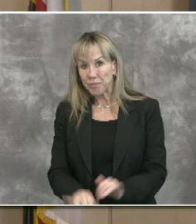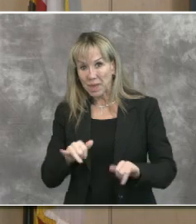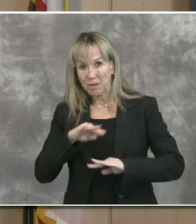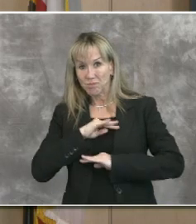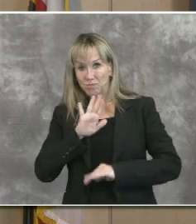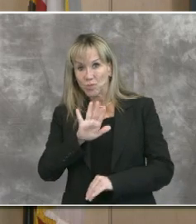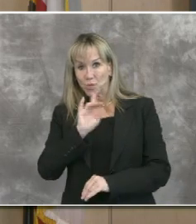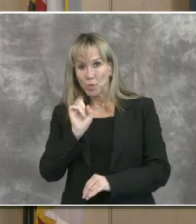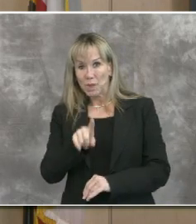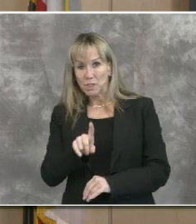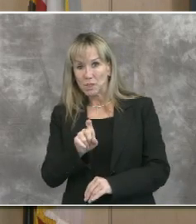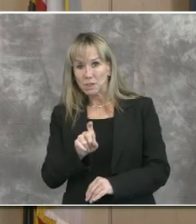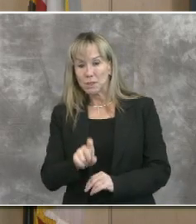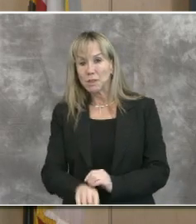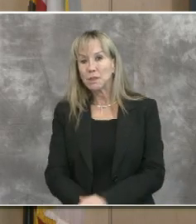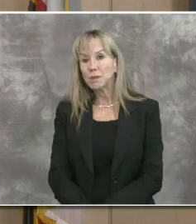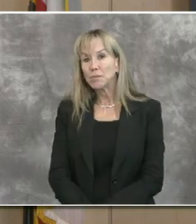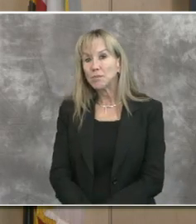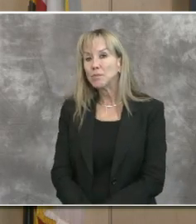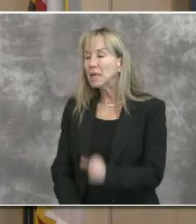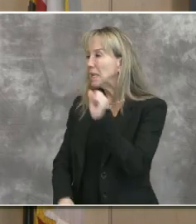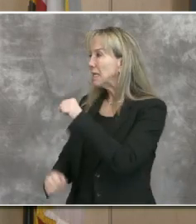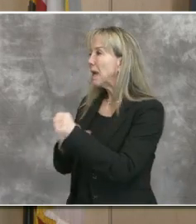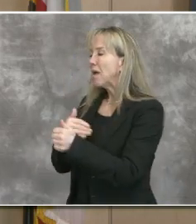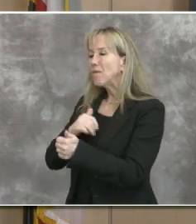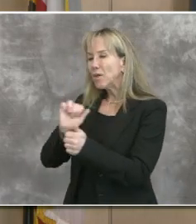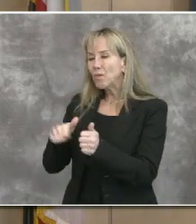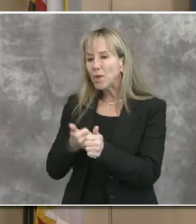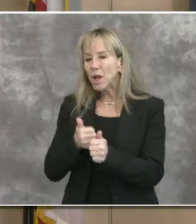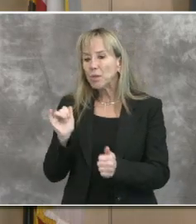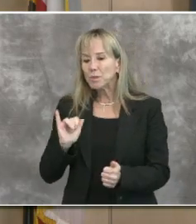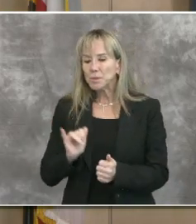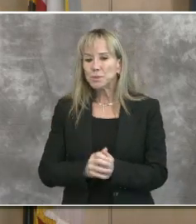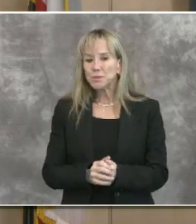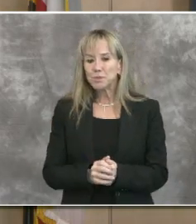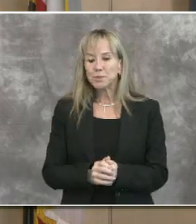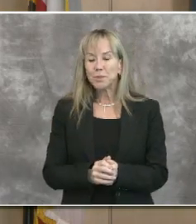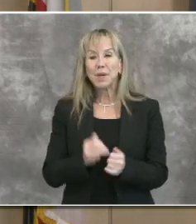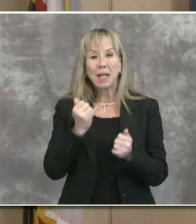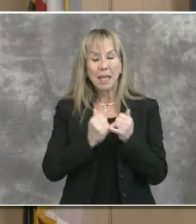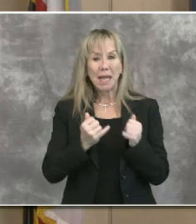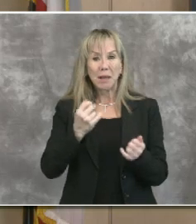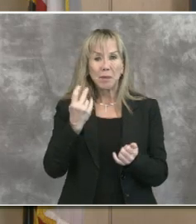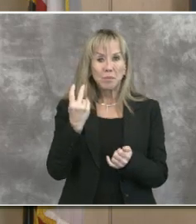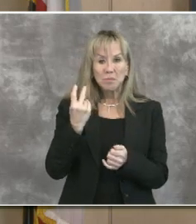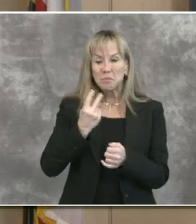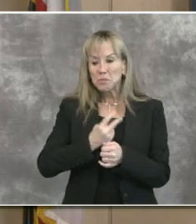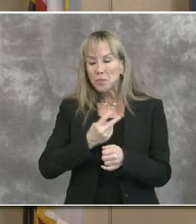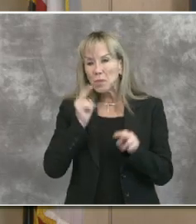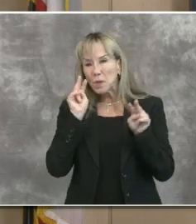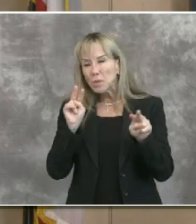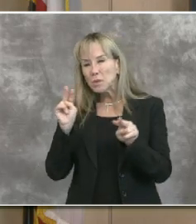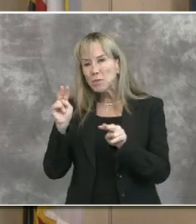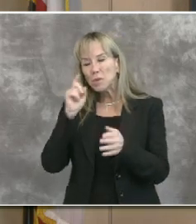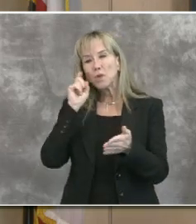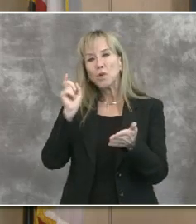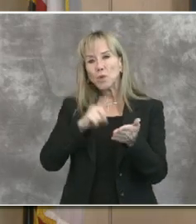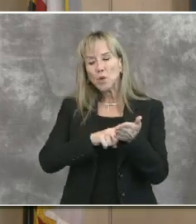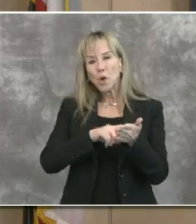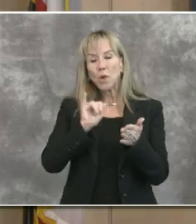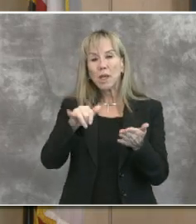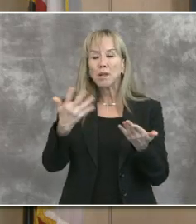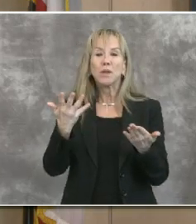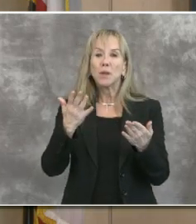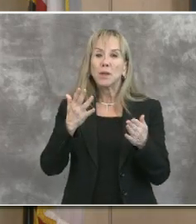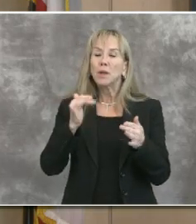answer your question? Yeah, I have a follow-up. Sure. We observed over the last couple days that the border